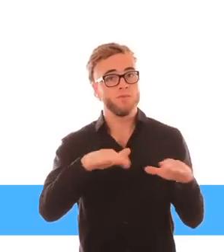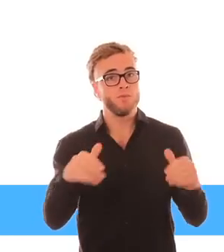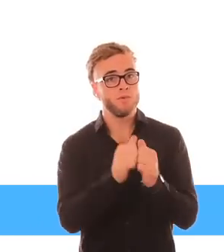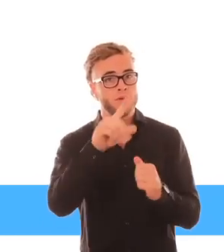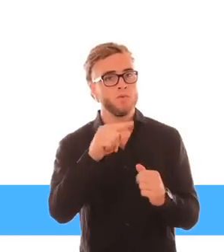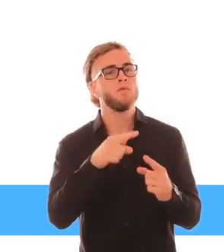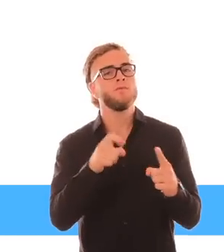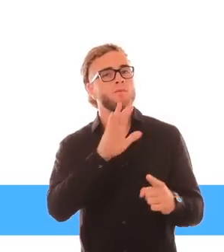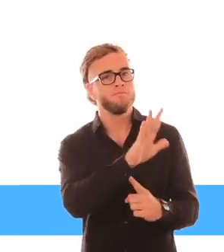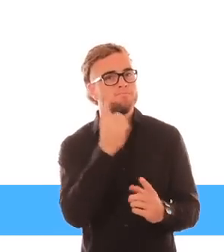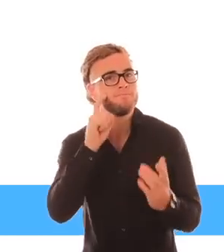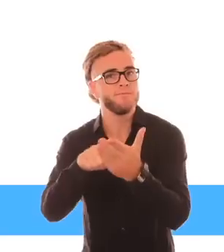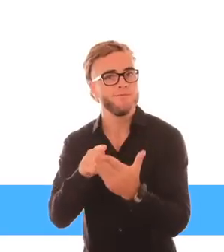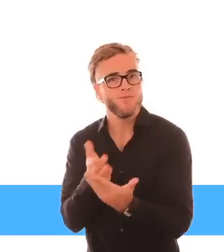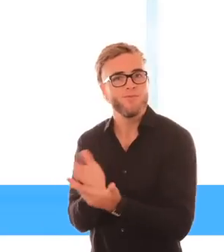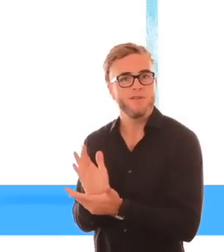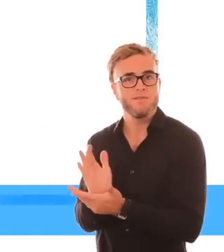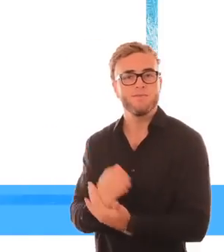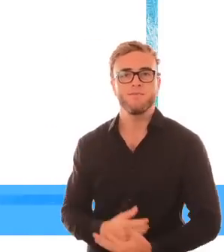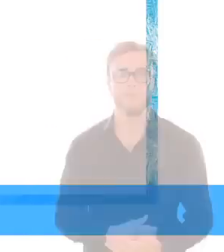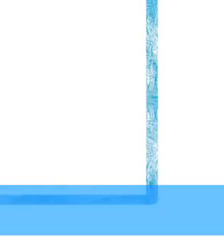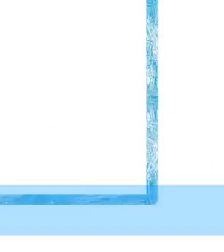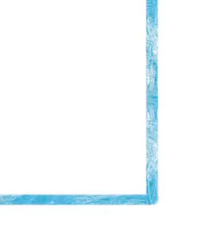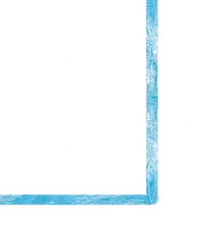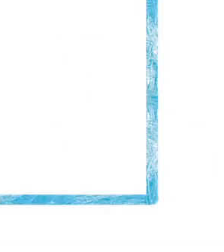with disabilities from realizing their rights.